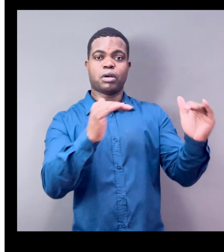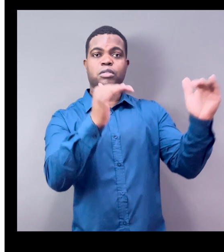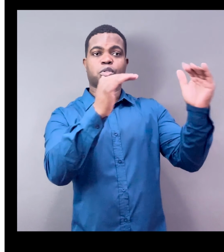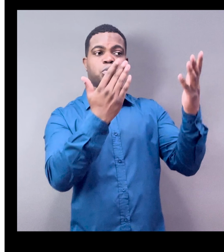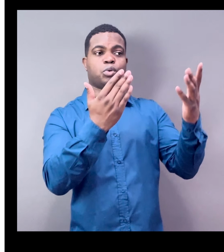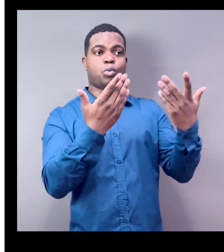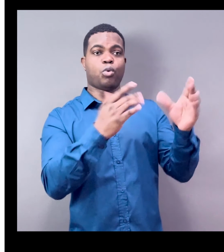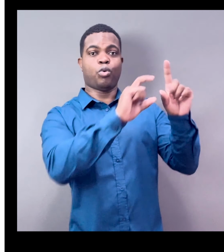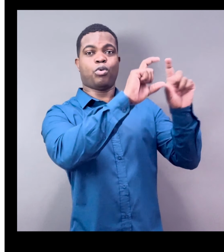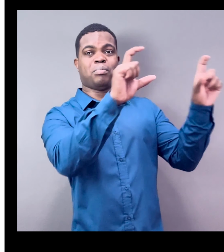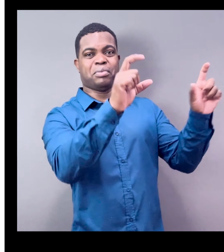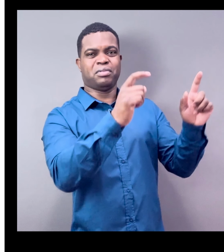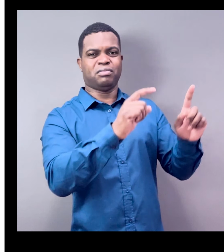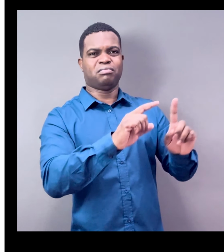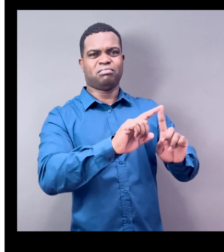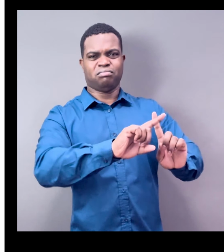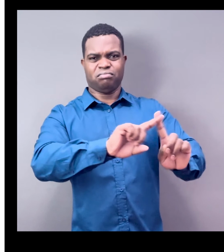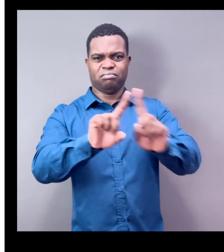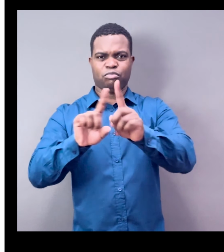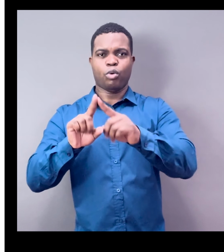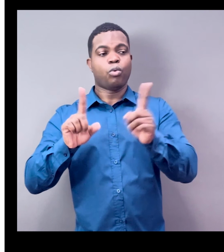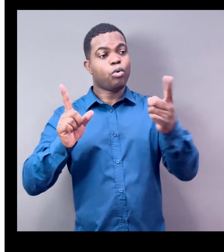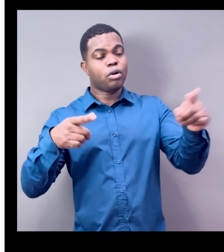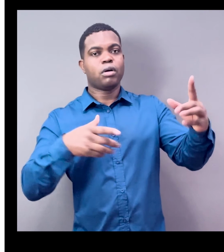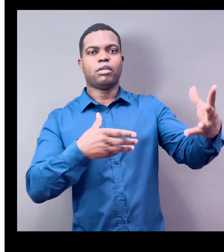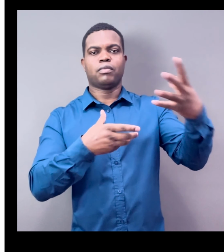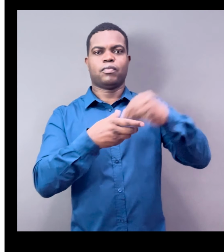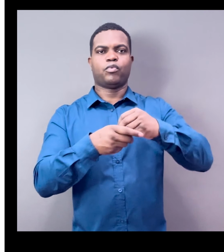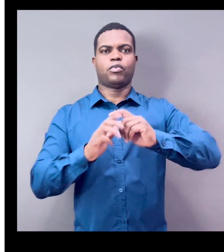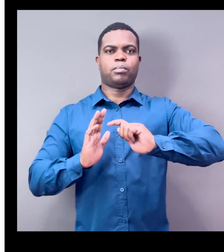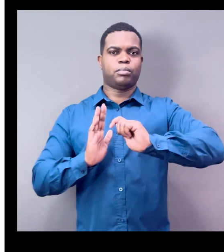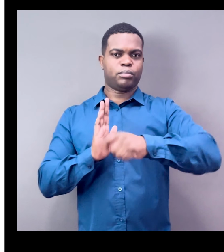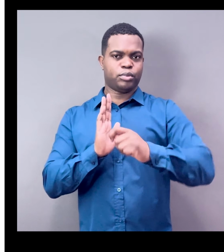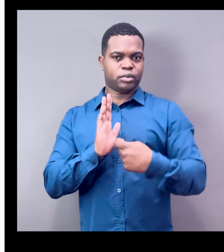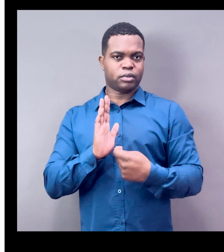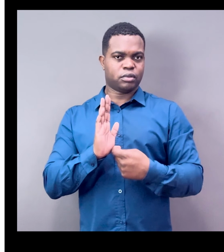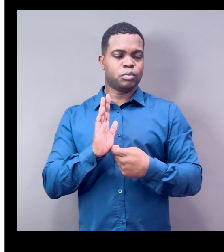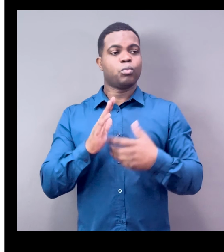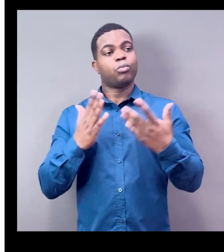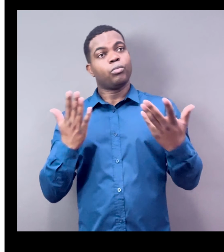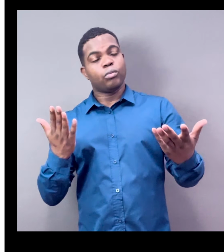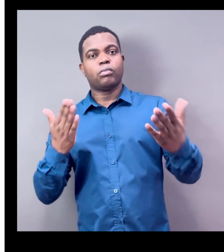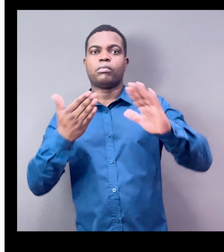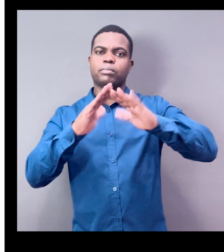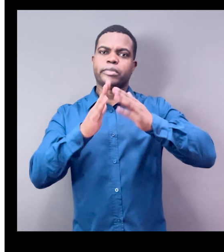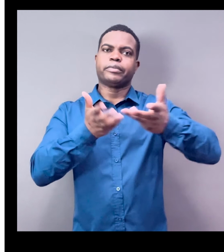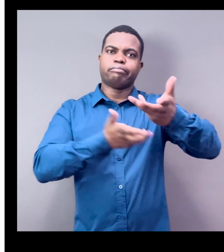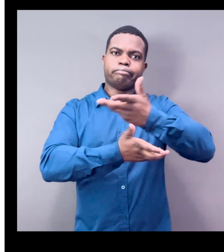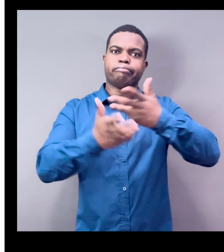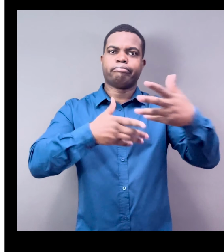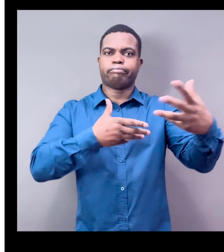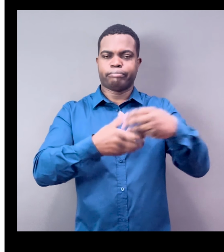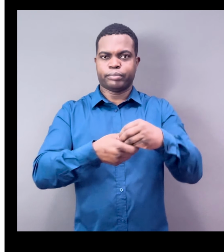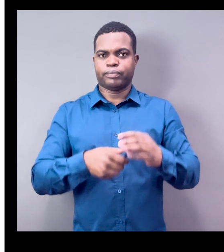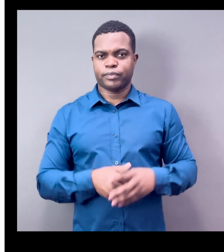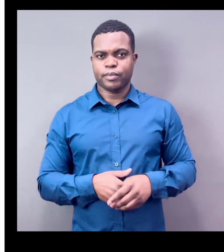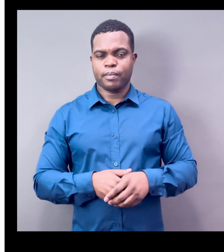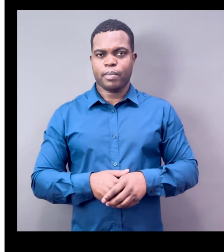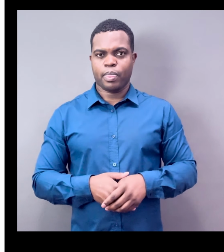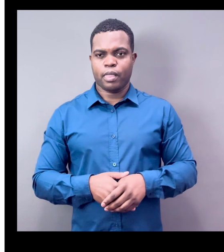have an interest, involvement, or influence in a particular project, initiative, or community.